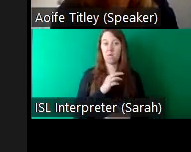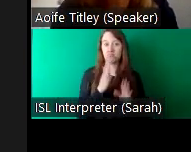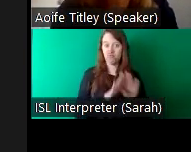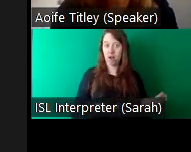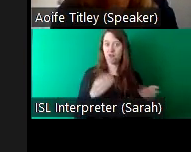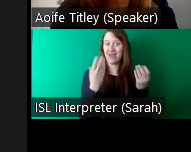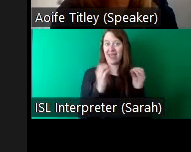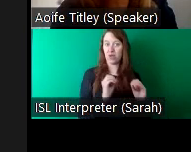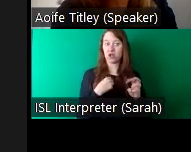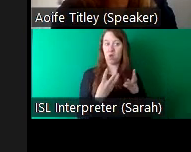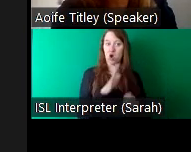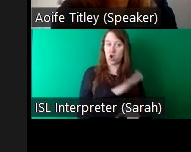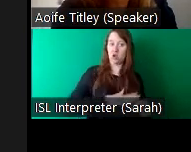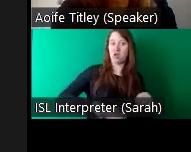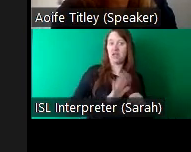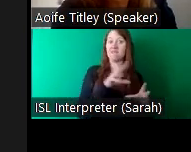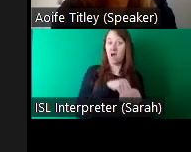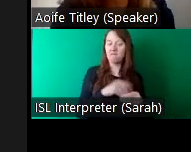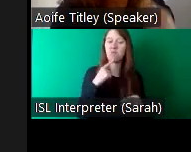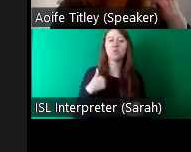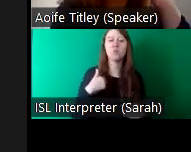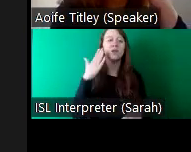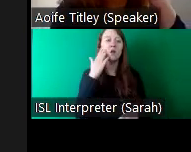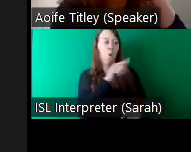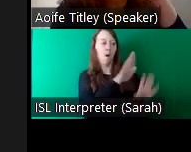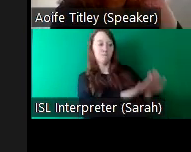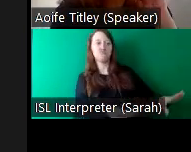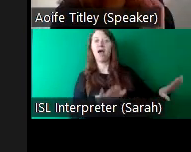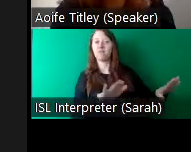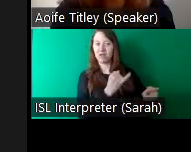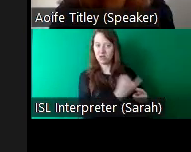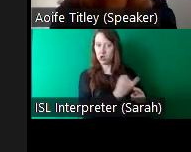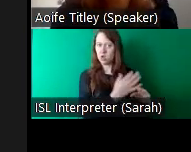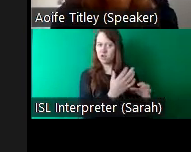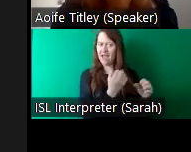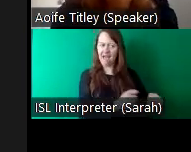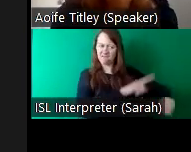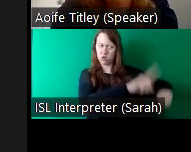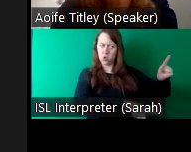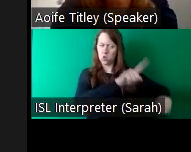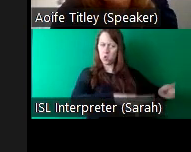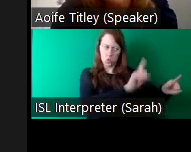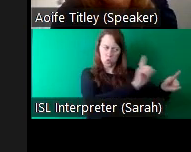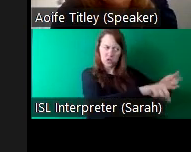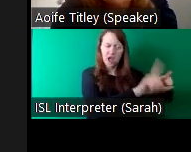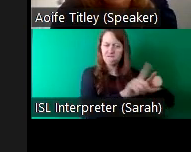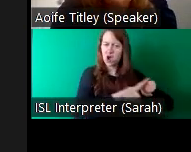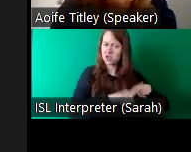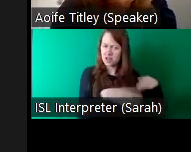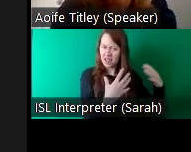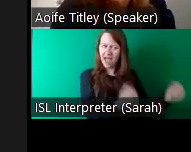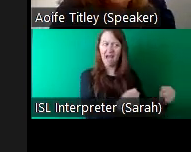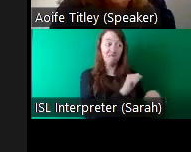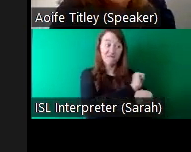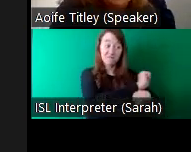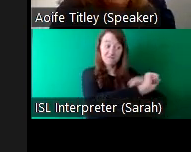suppose, that, across primary schools in the country, there's a lot of rich diversity in our classrooms. with children coming from a range of different